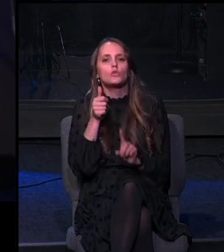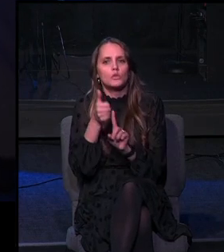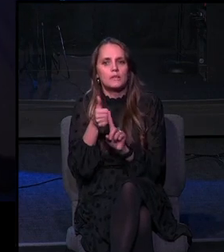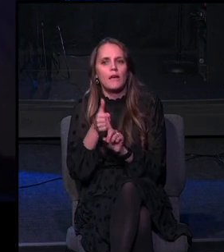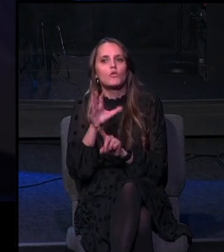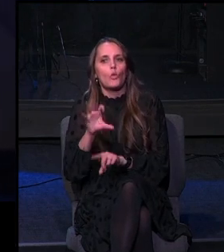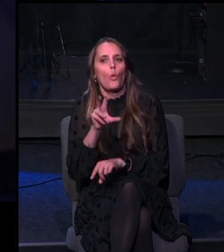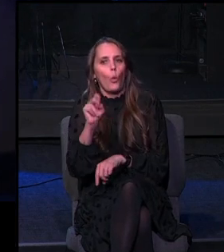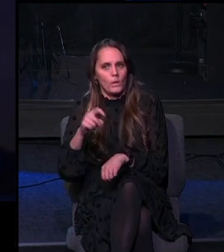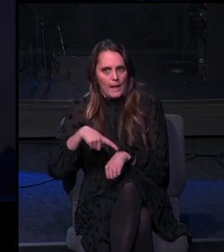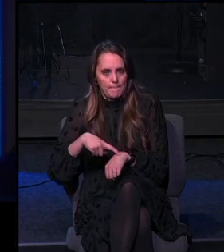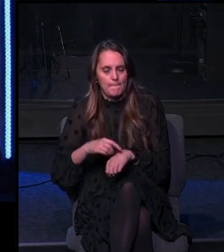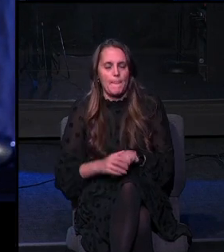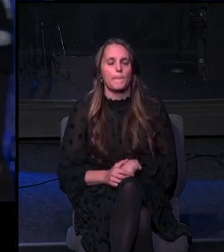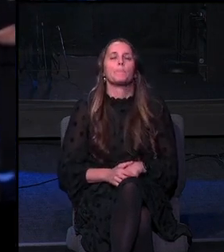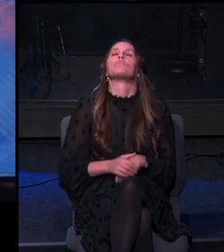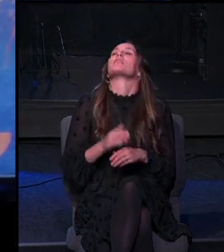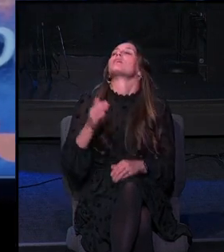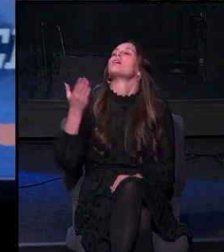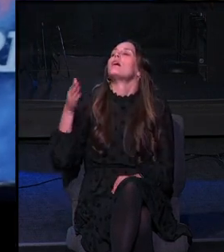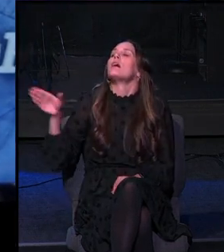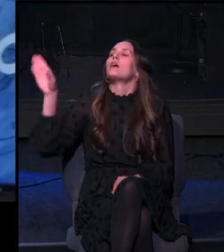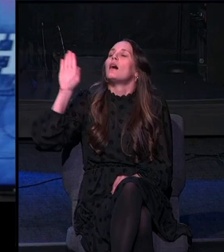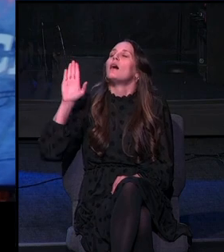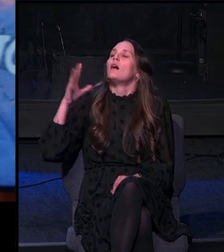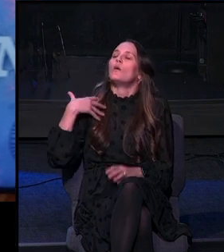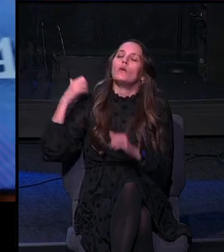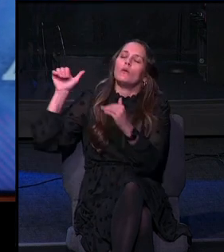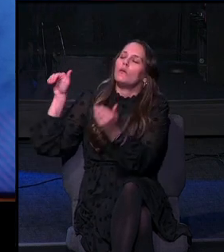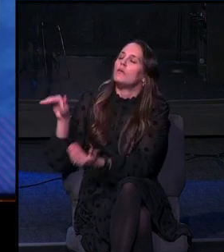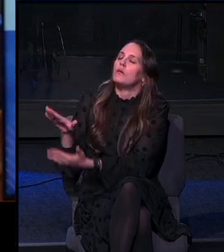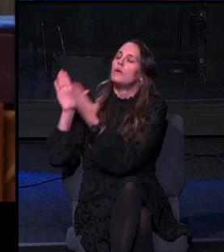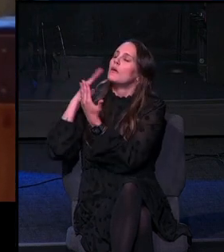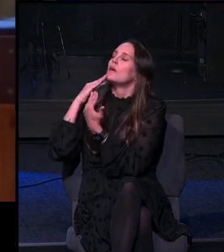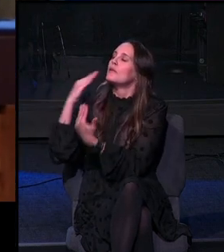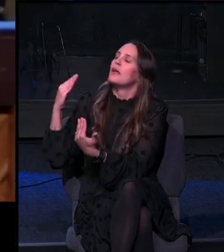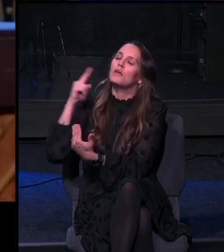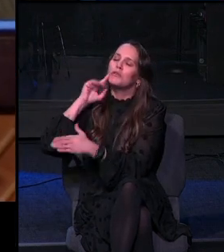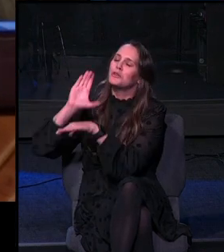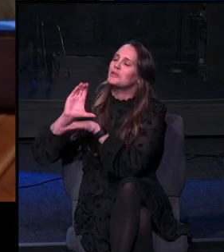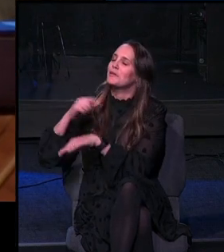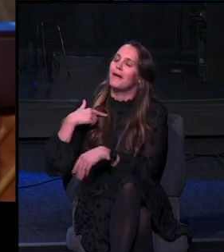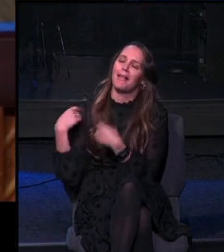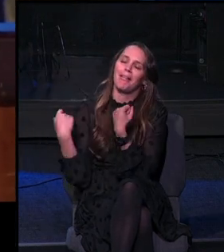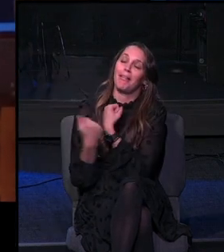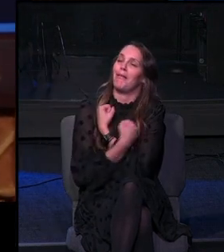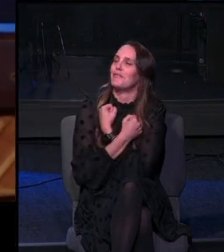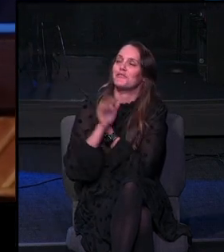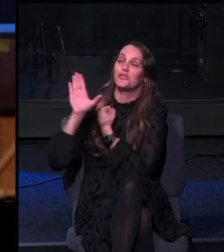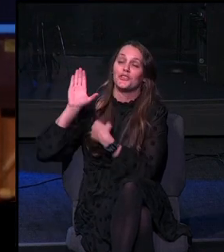come before you. I just thank you for your church. I love your church, Lord. I really do.